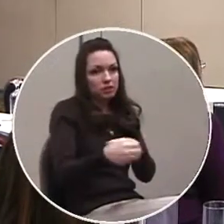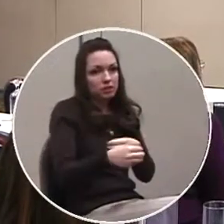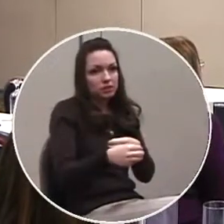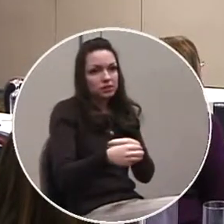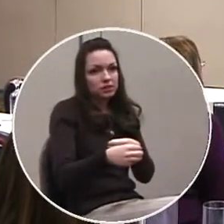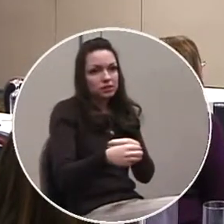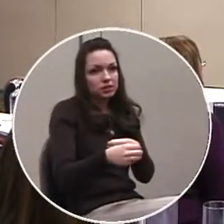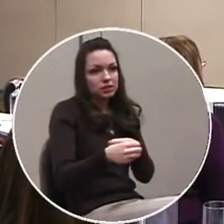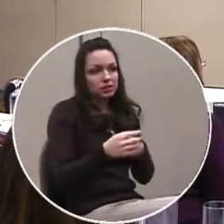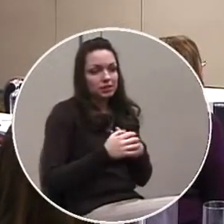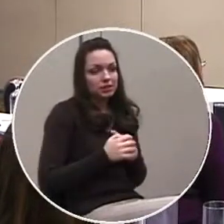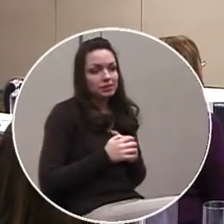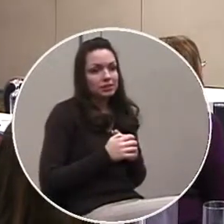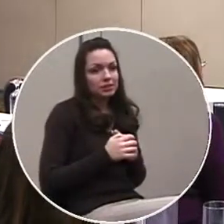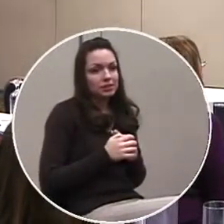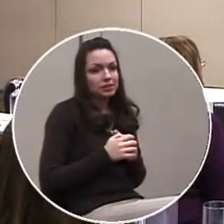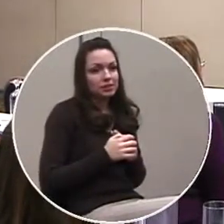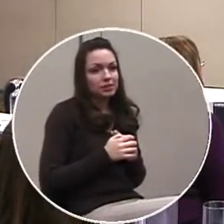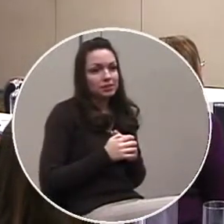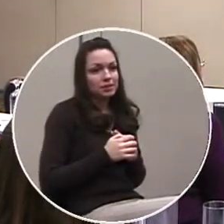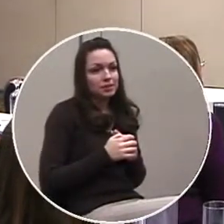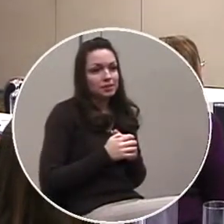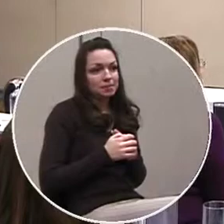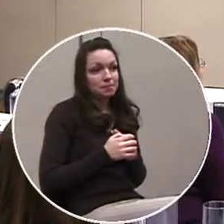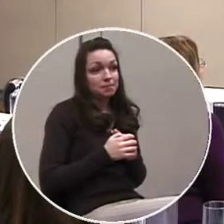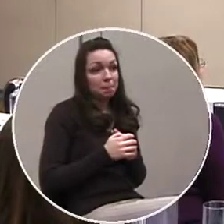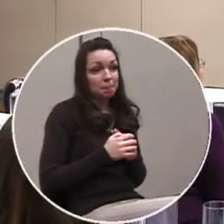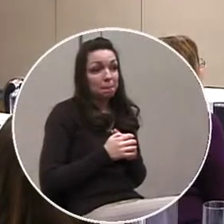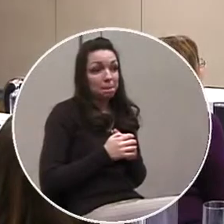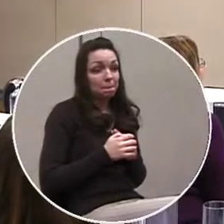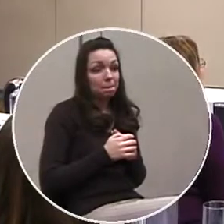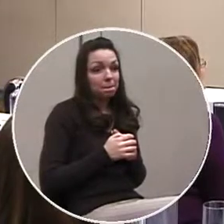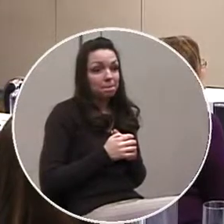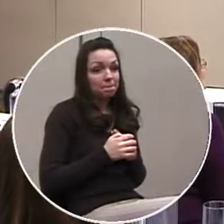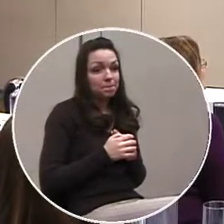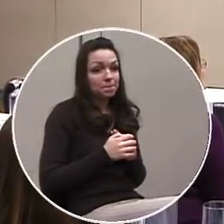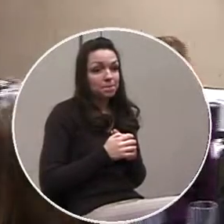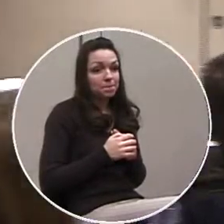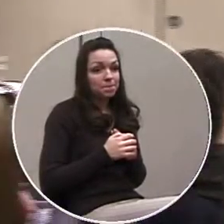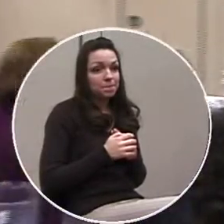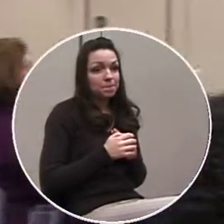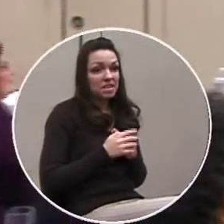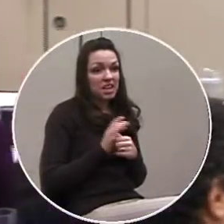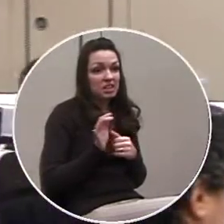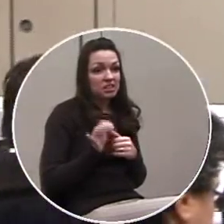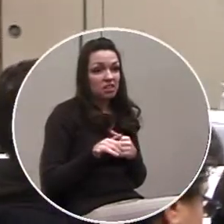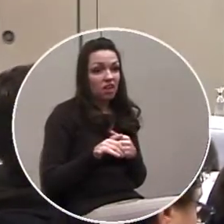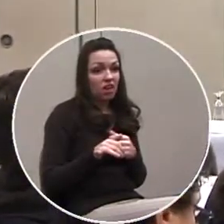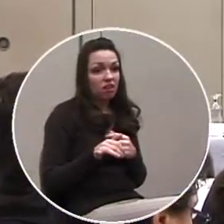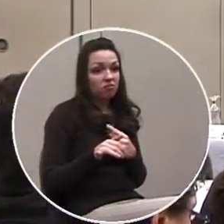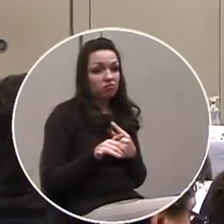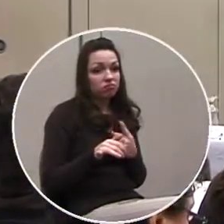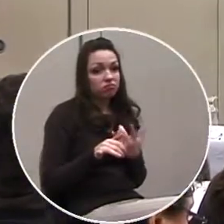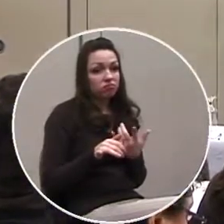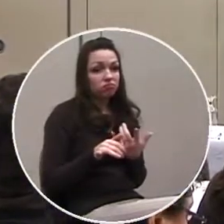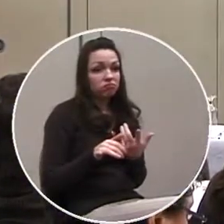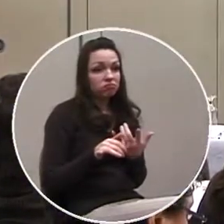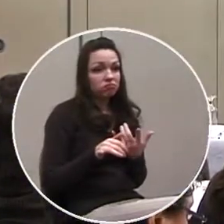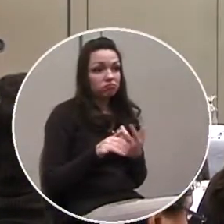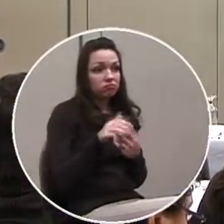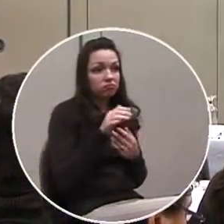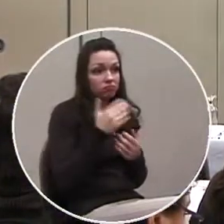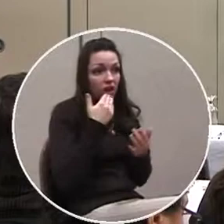those of you who know Lucille. Okay. Is this a legit hypothesis